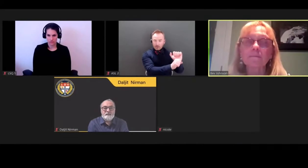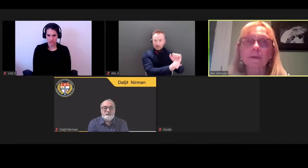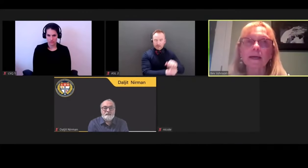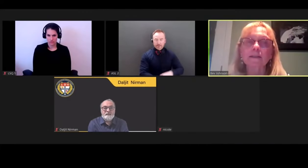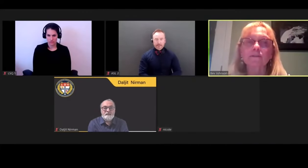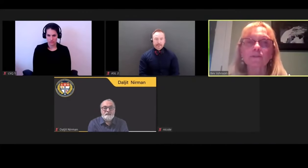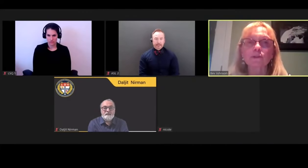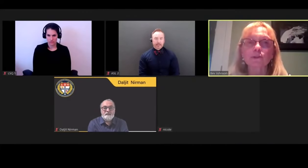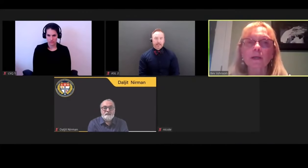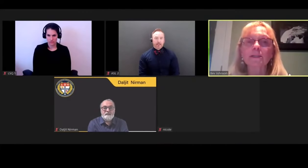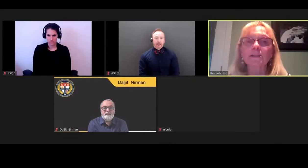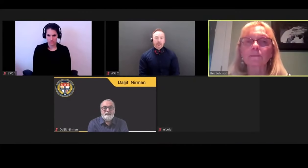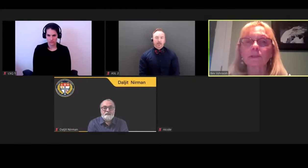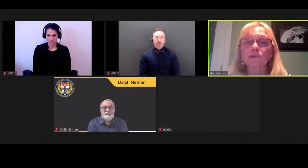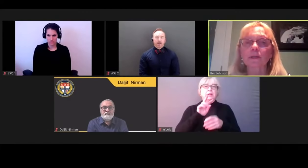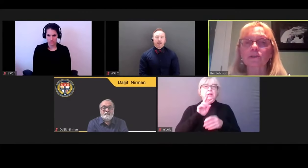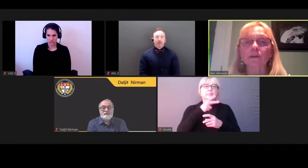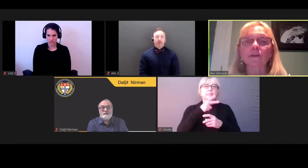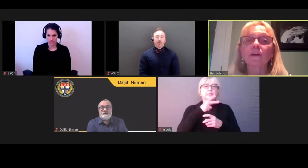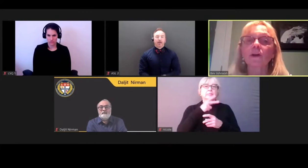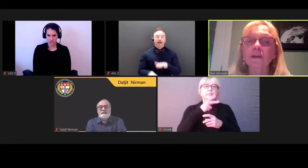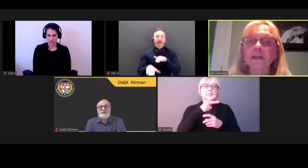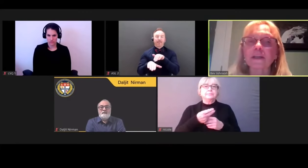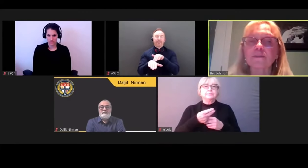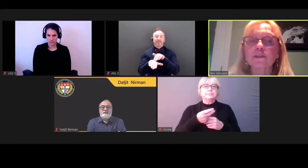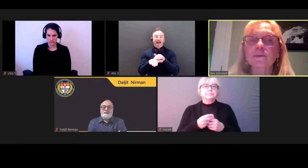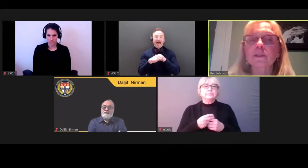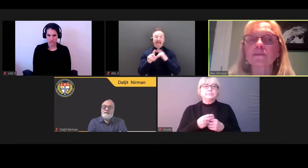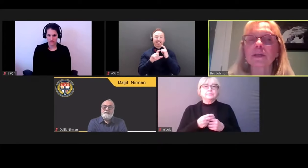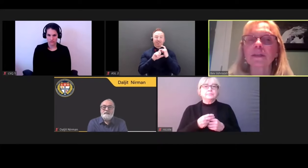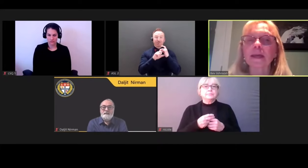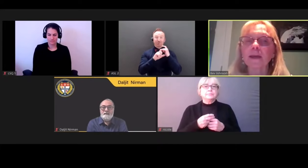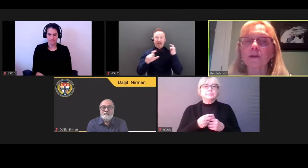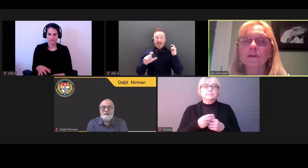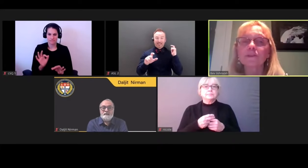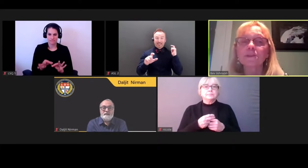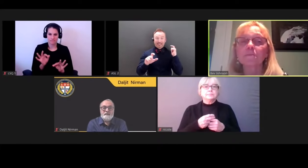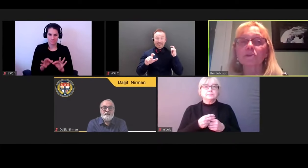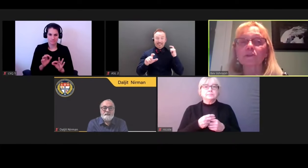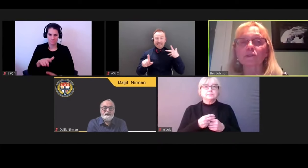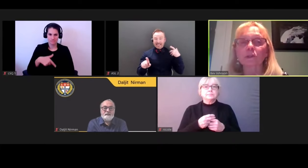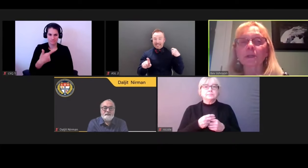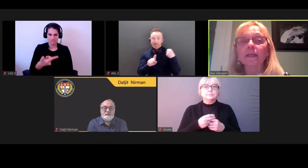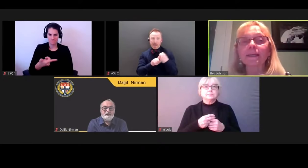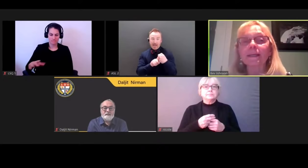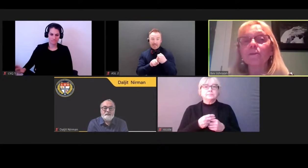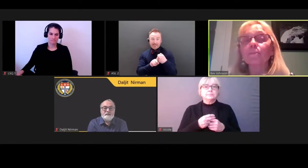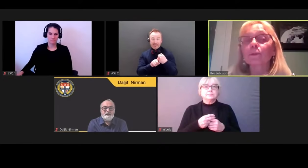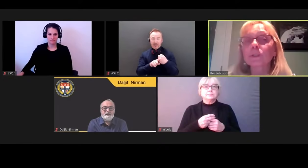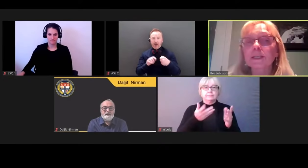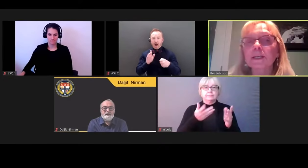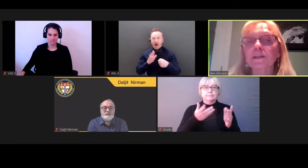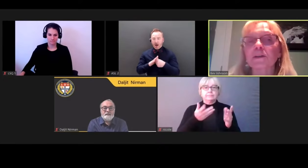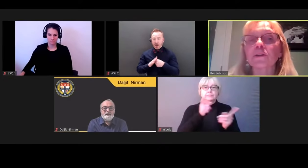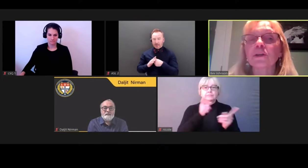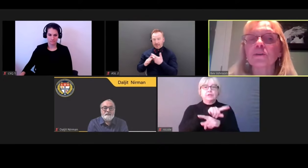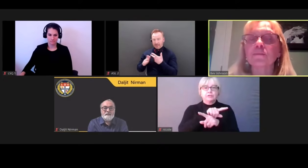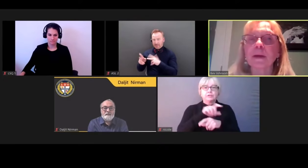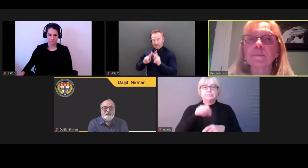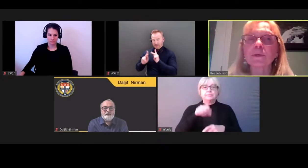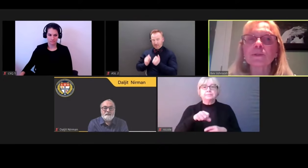disproportionate impact of the truck demonstration on individuals living in the area of the demonstration, in